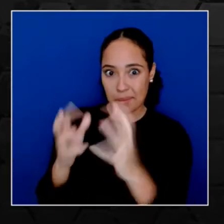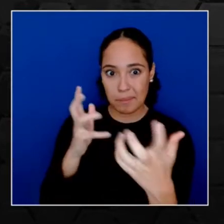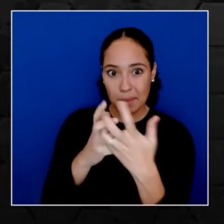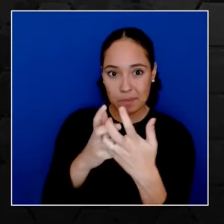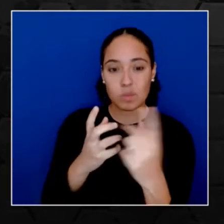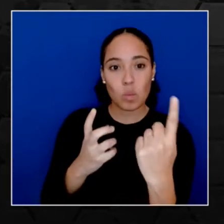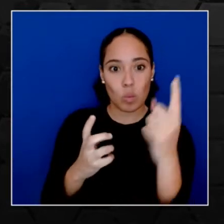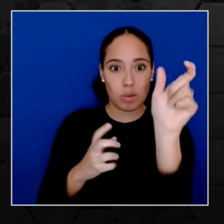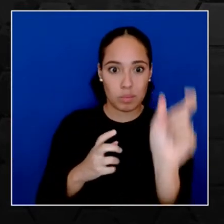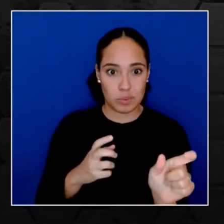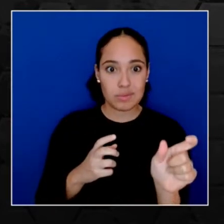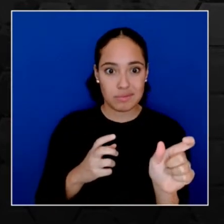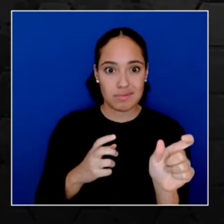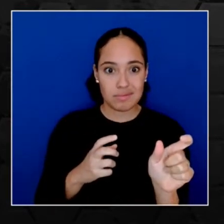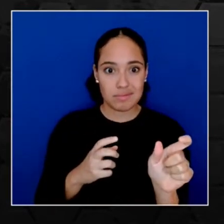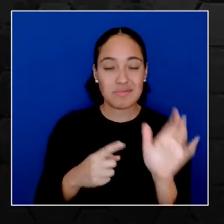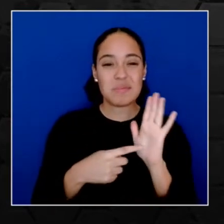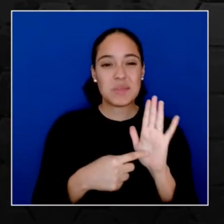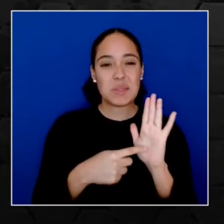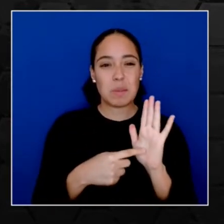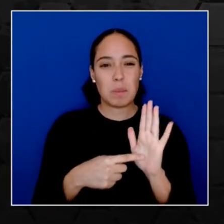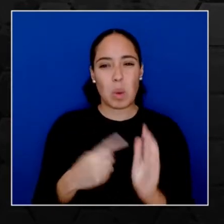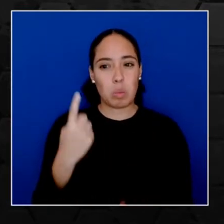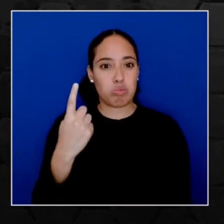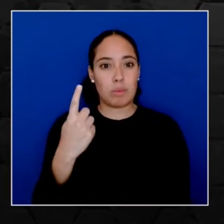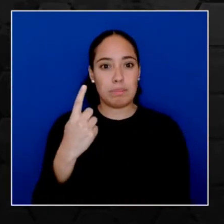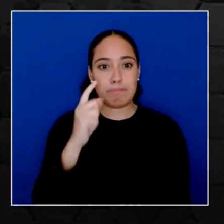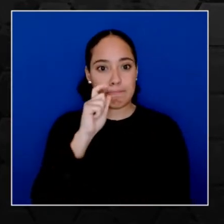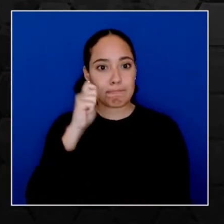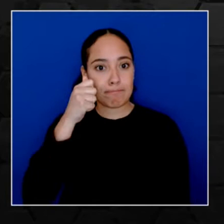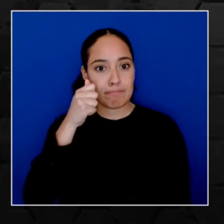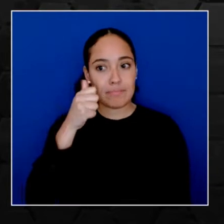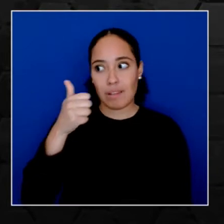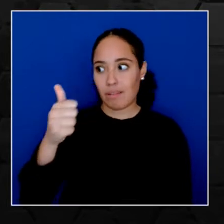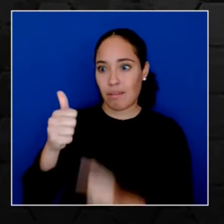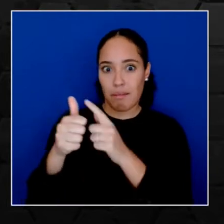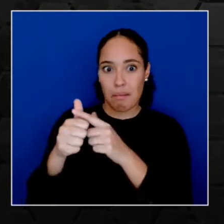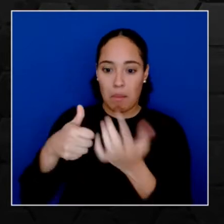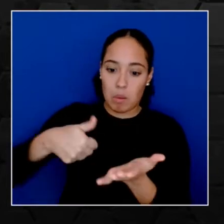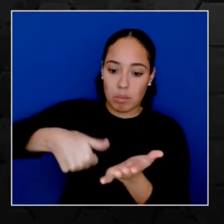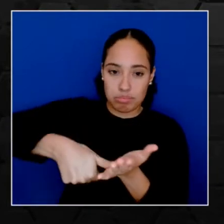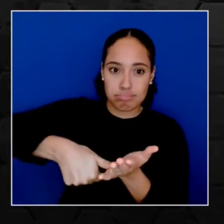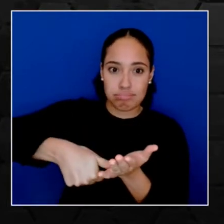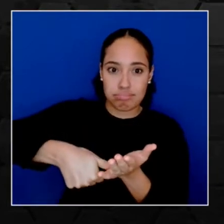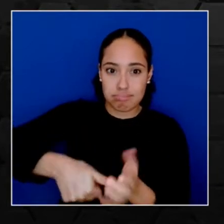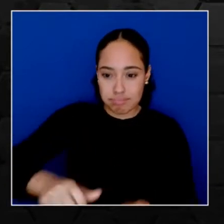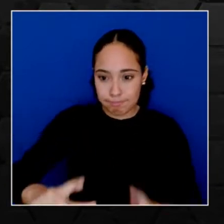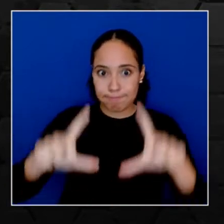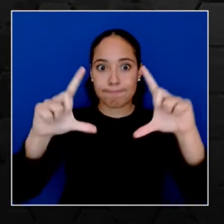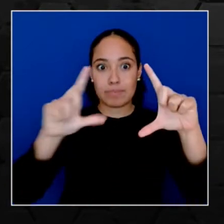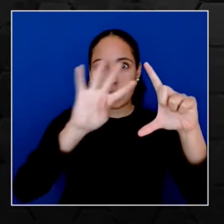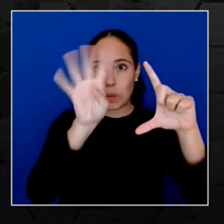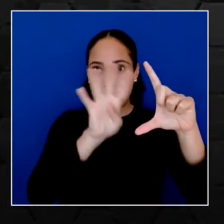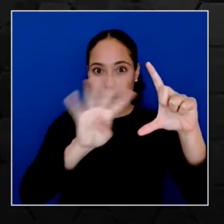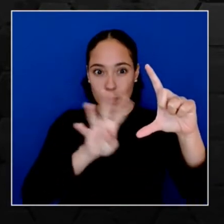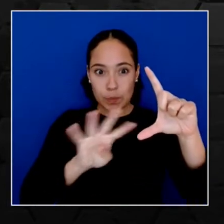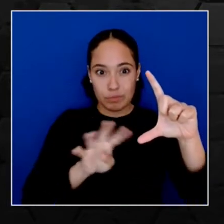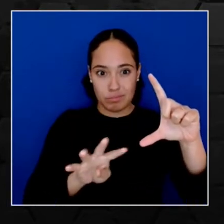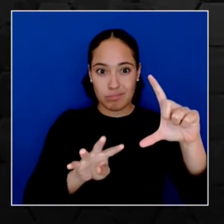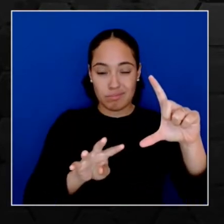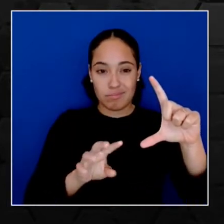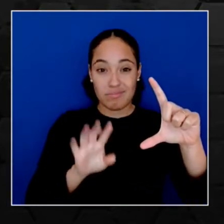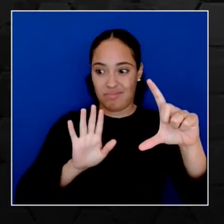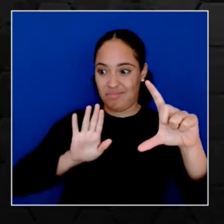thumb, all in a unique order. Hence, the binary data can be, underline that word please, as